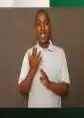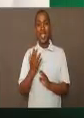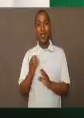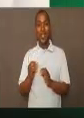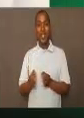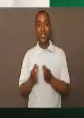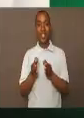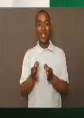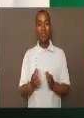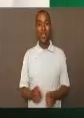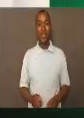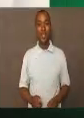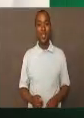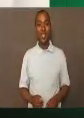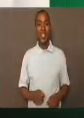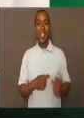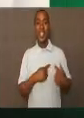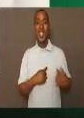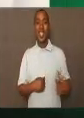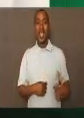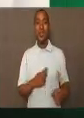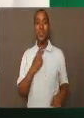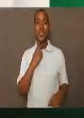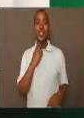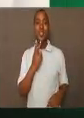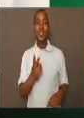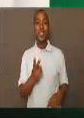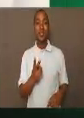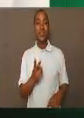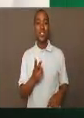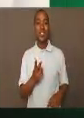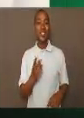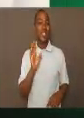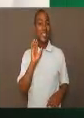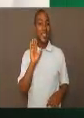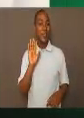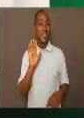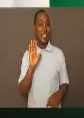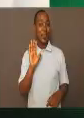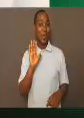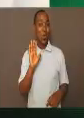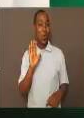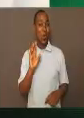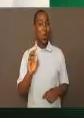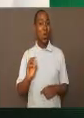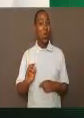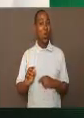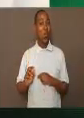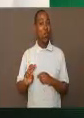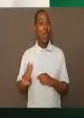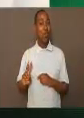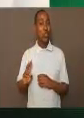sound of the heart beating is actually the sound of the valves moving the